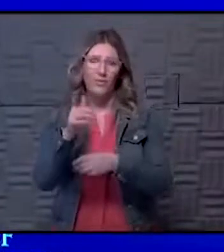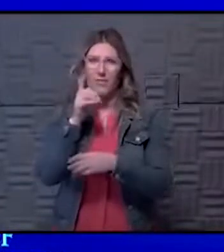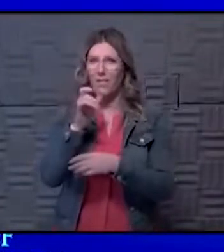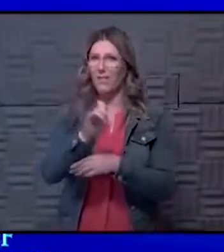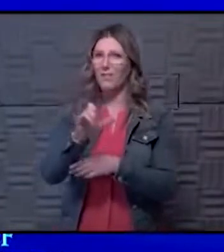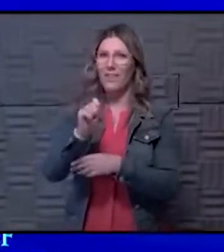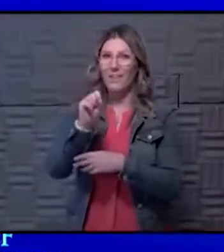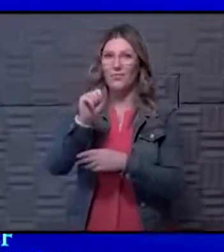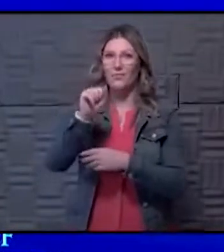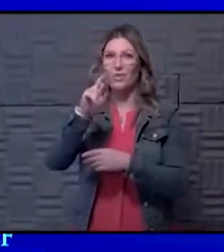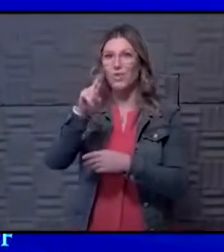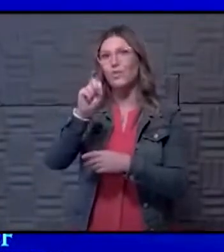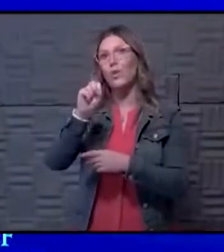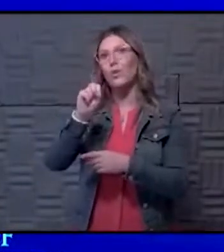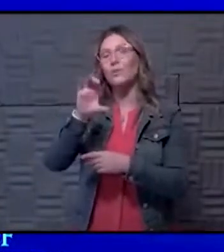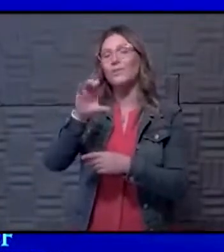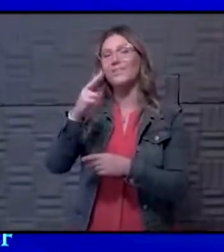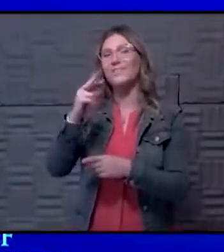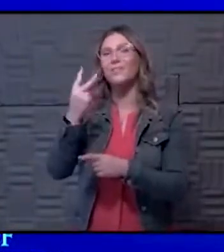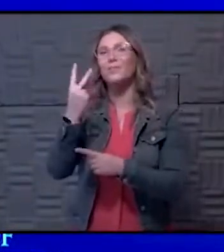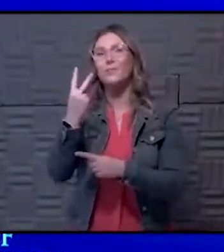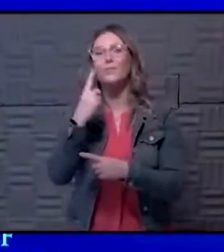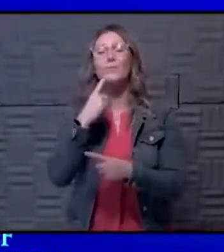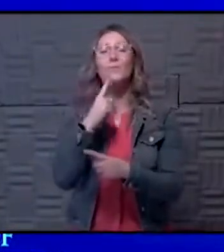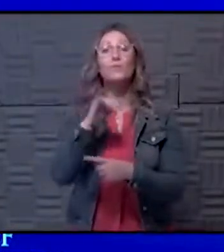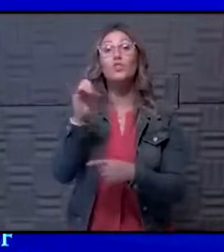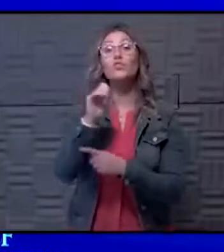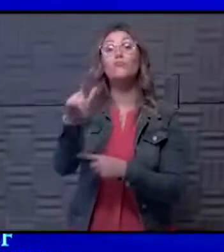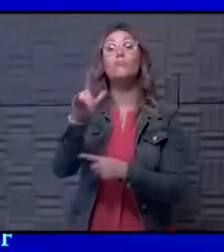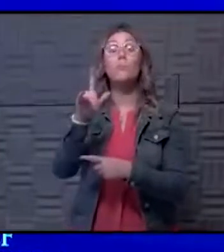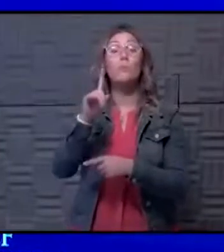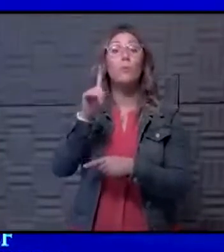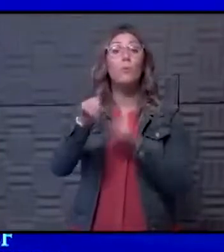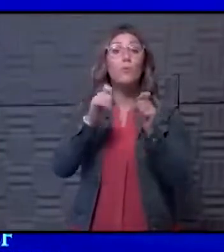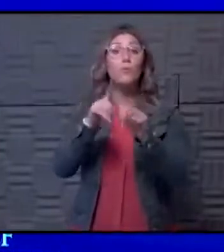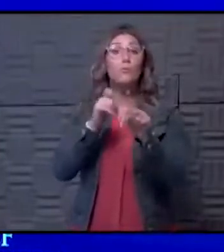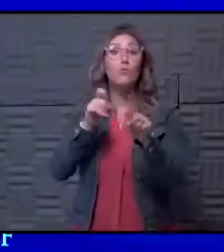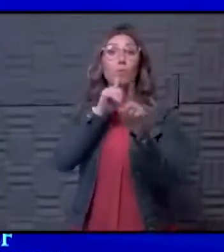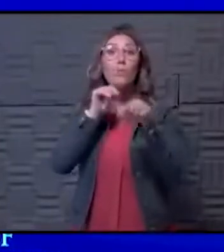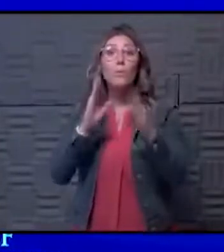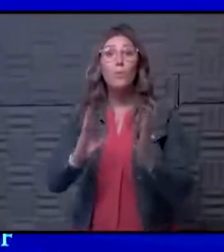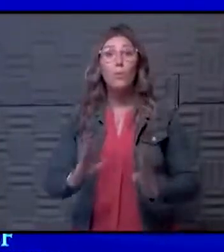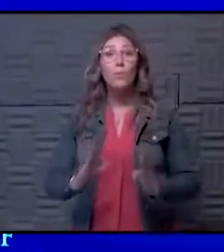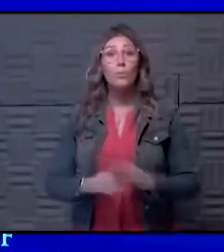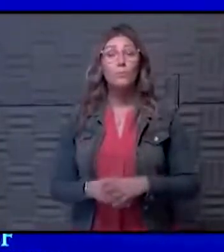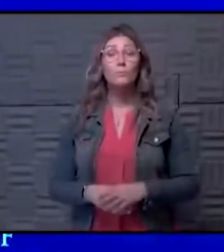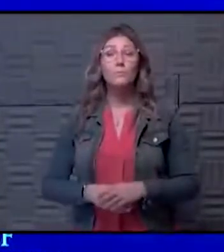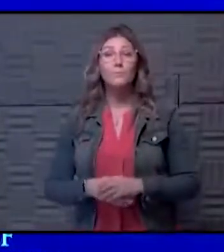SARS-CoV-2. All right, Jill, let's see what questions are out there from reporters this morning.